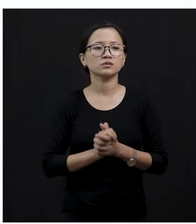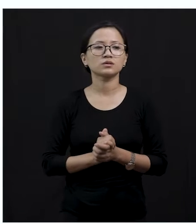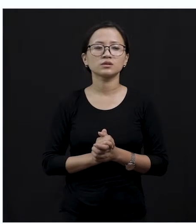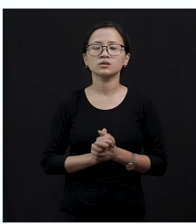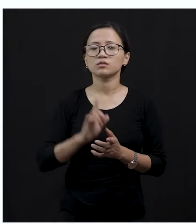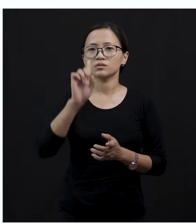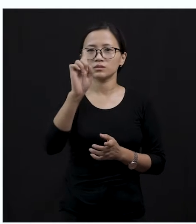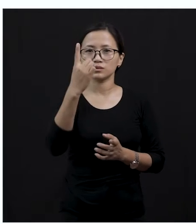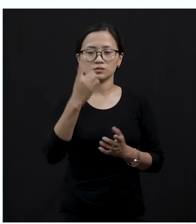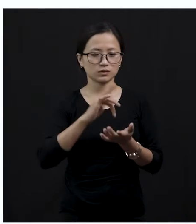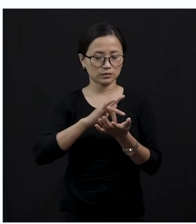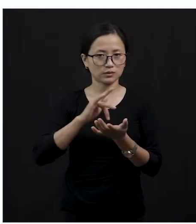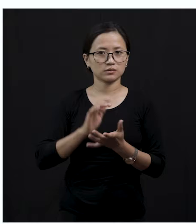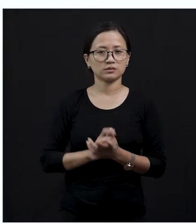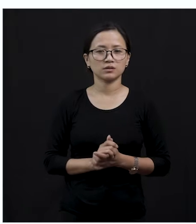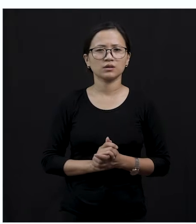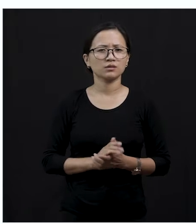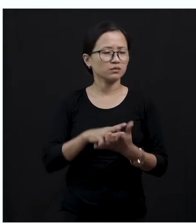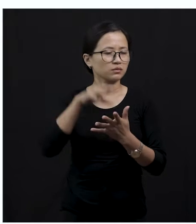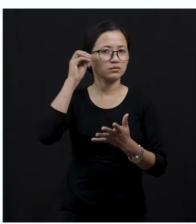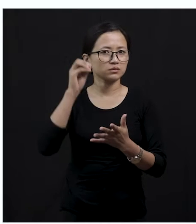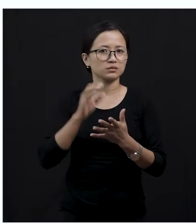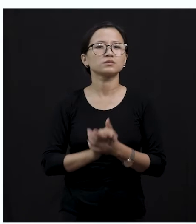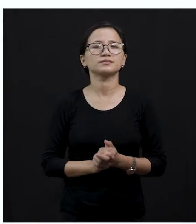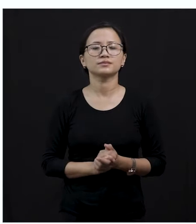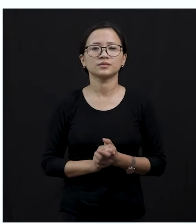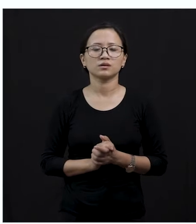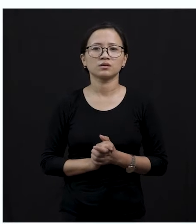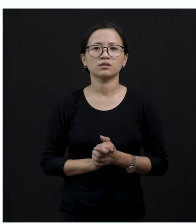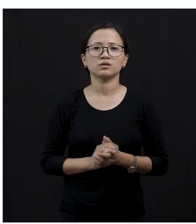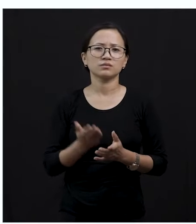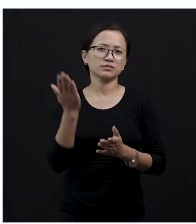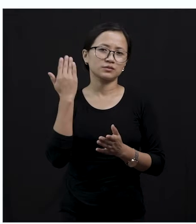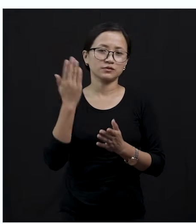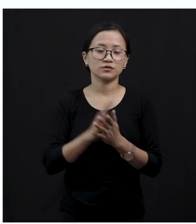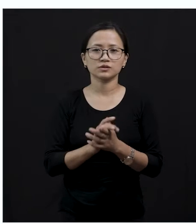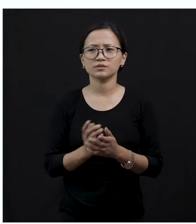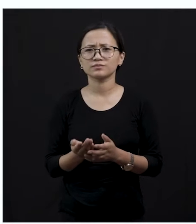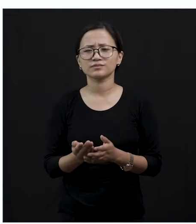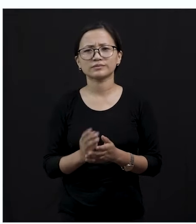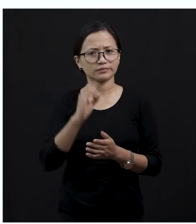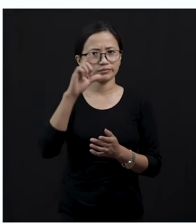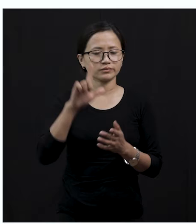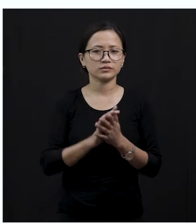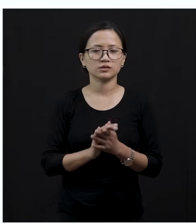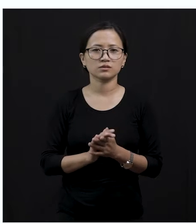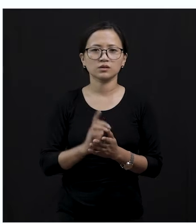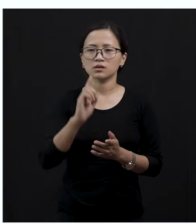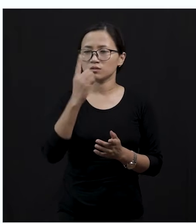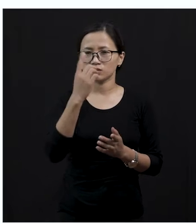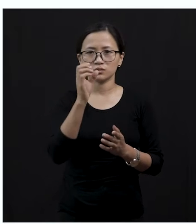will represent one's place. We have already learned about this in the previous class. One stone will